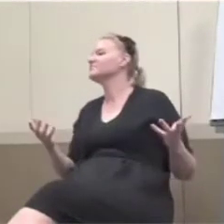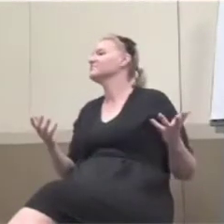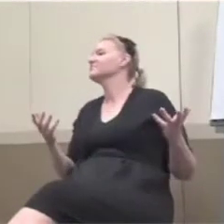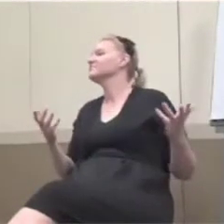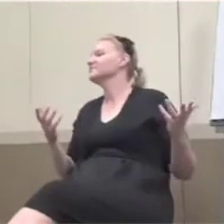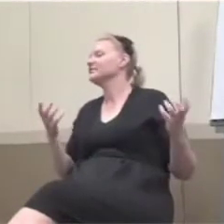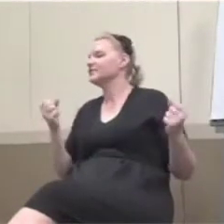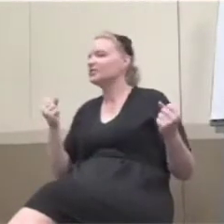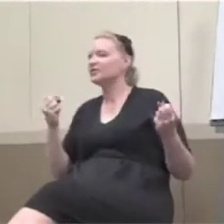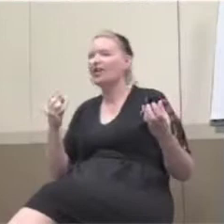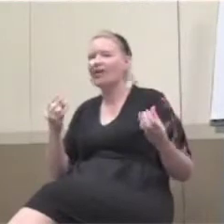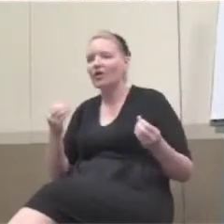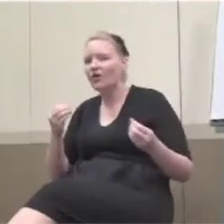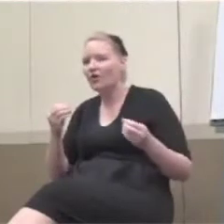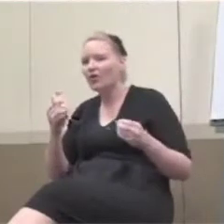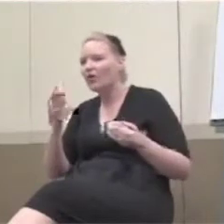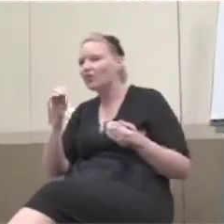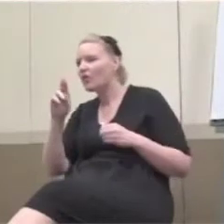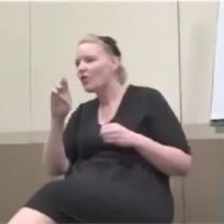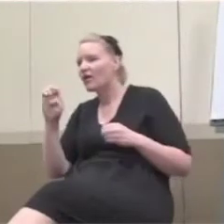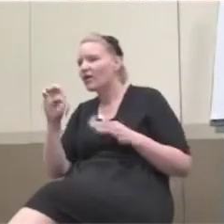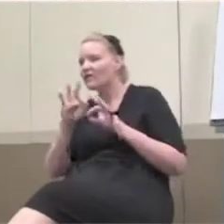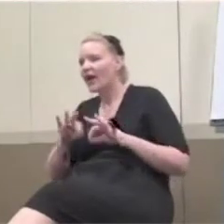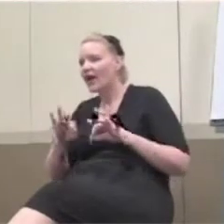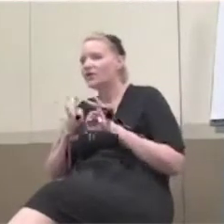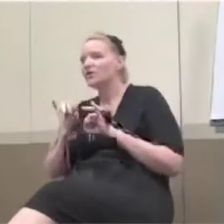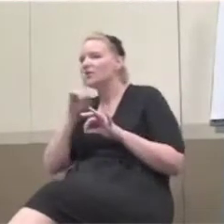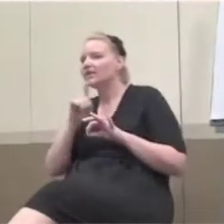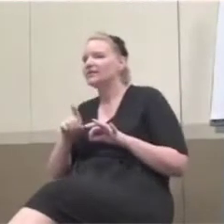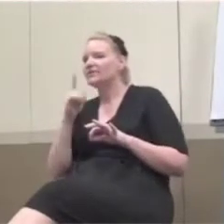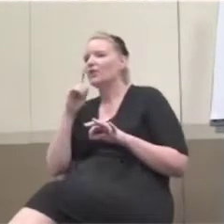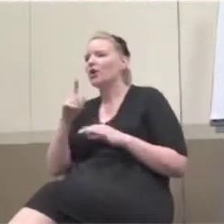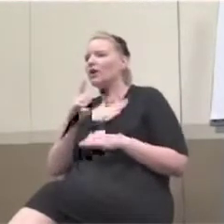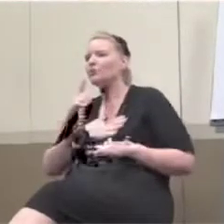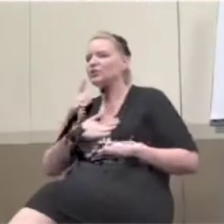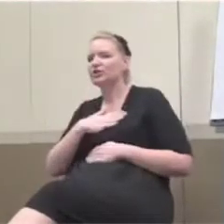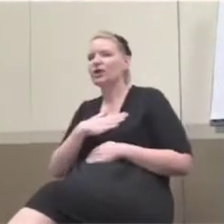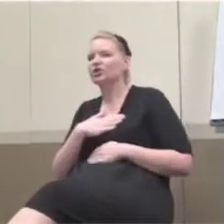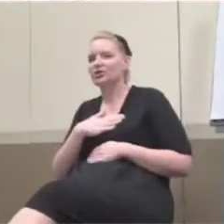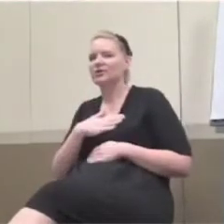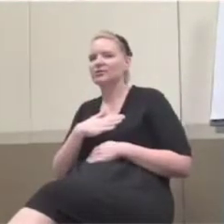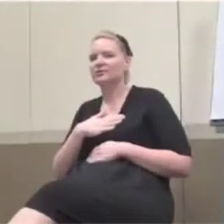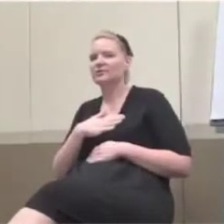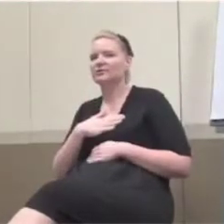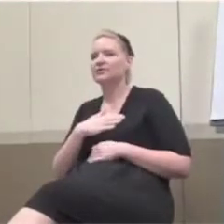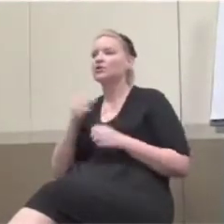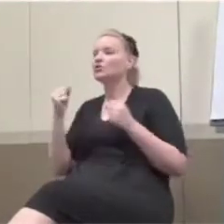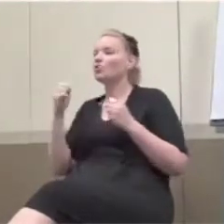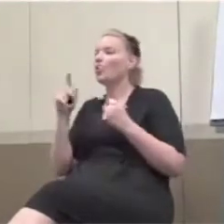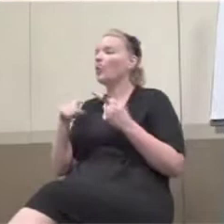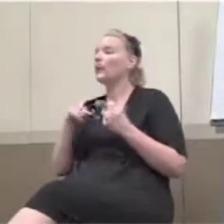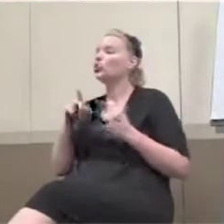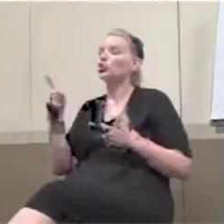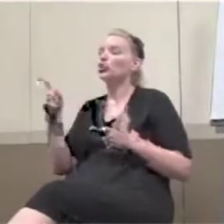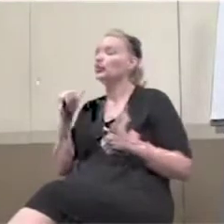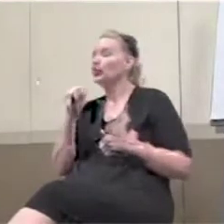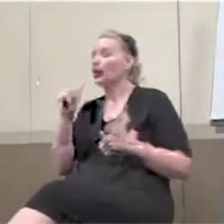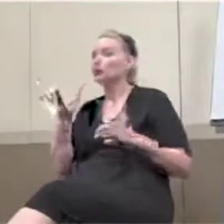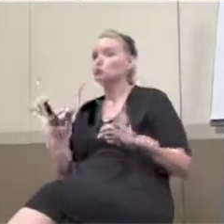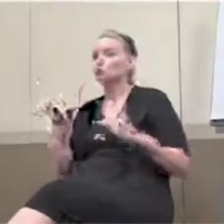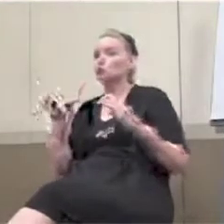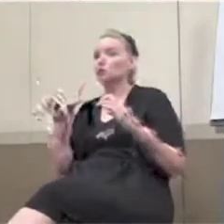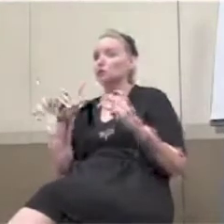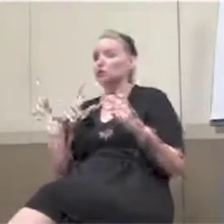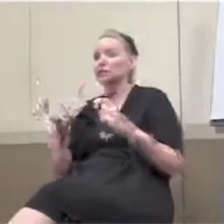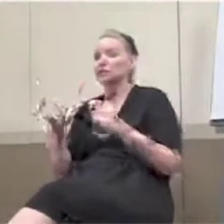the core value then for you would be to be appreciated, right? Correct. Okay. And so when she's not doing the dishes,